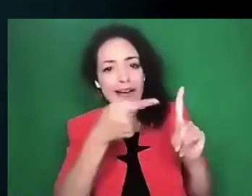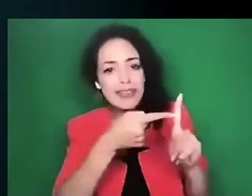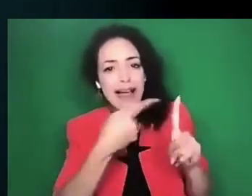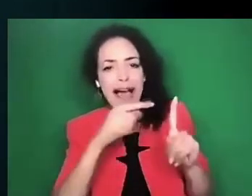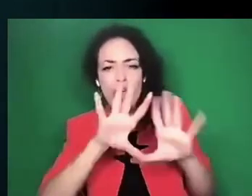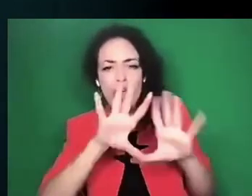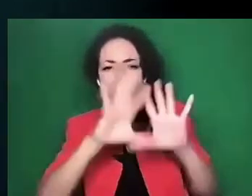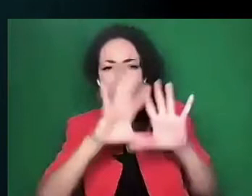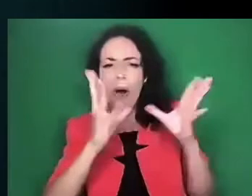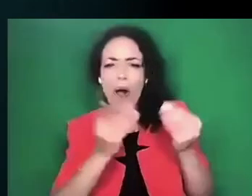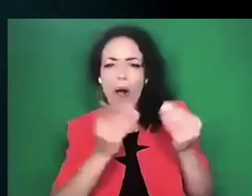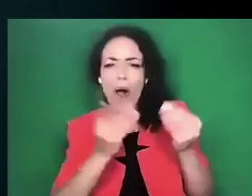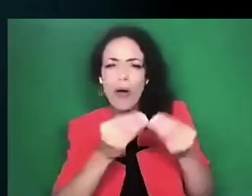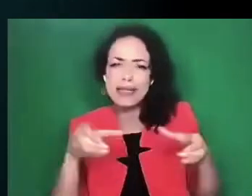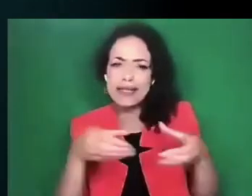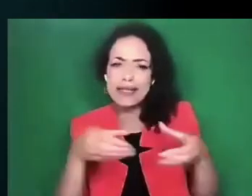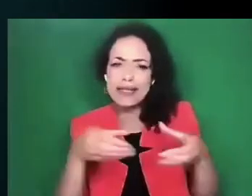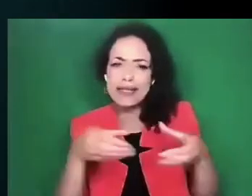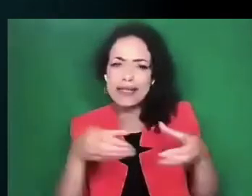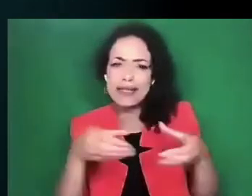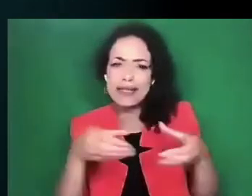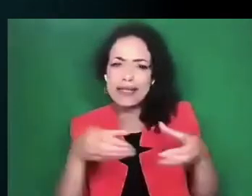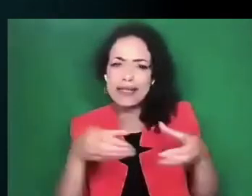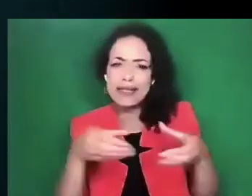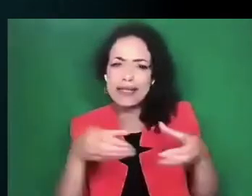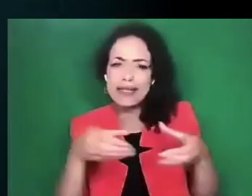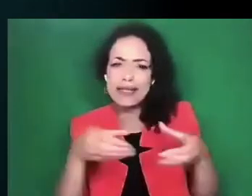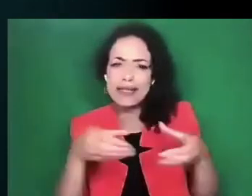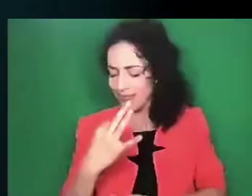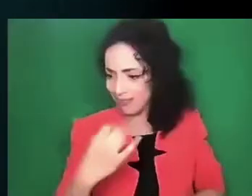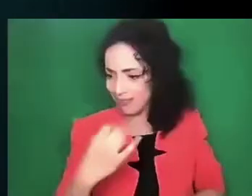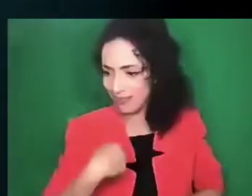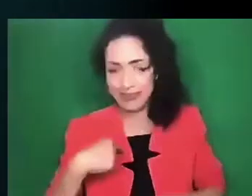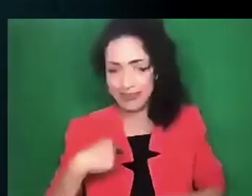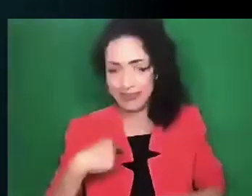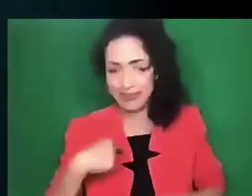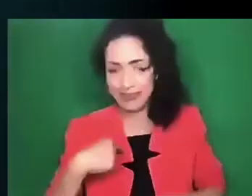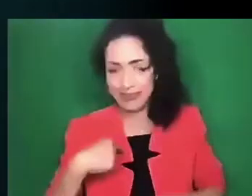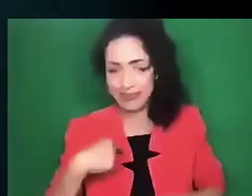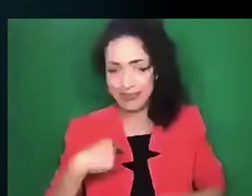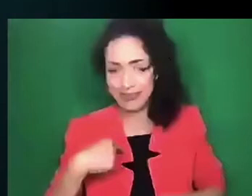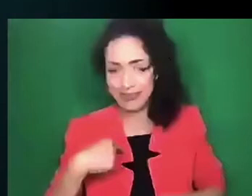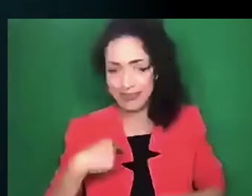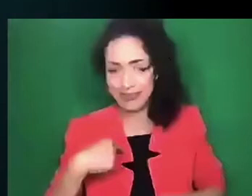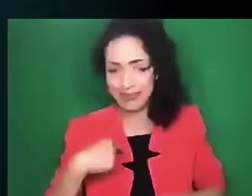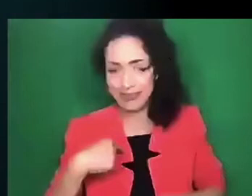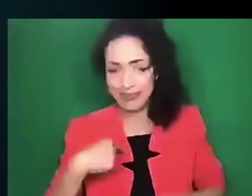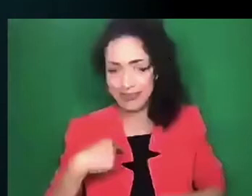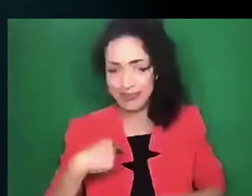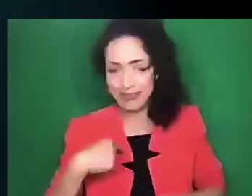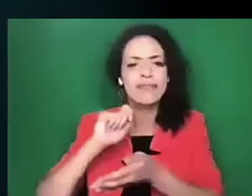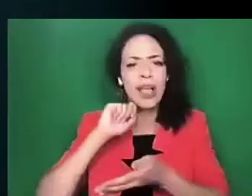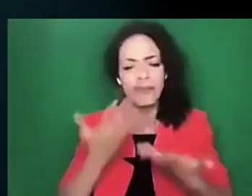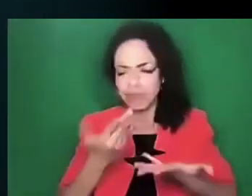to host this amazing event. The work that I'm going to present today is a collage series